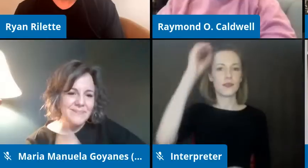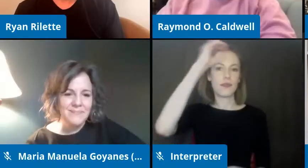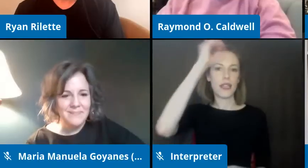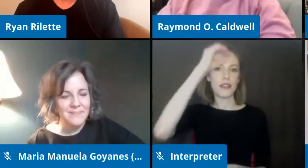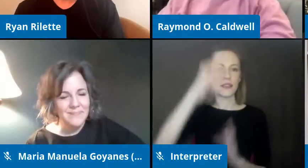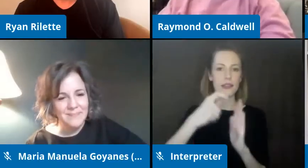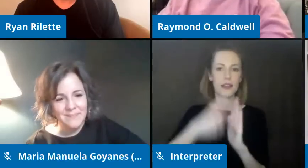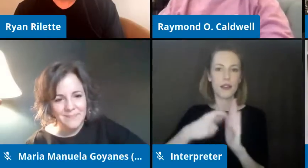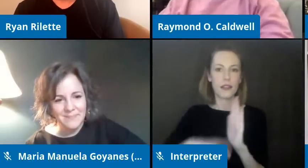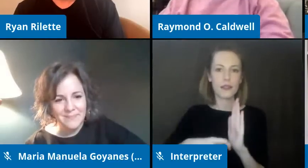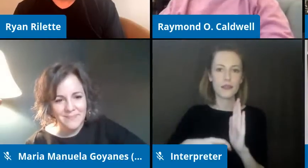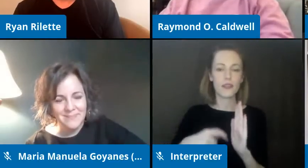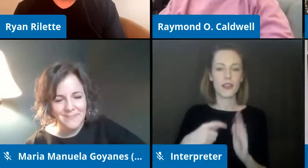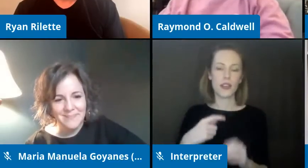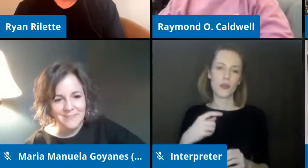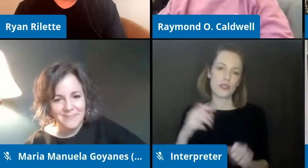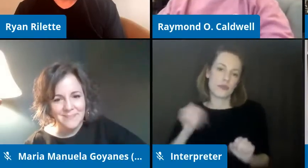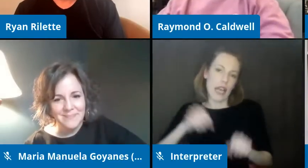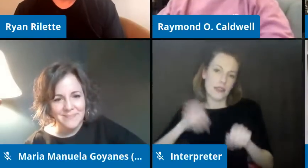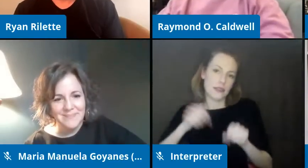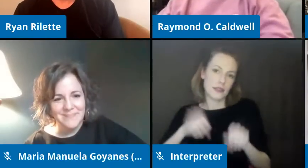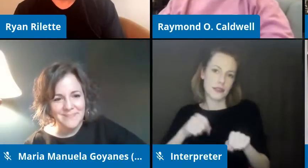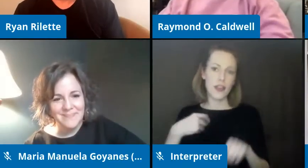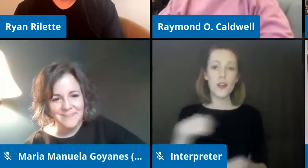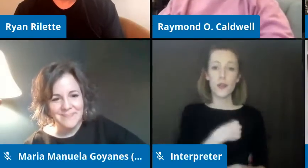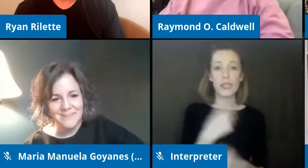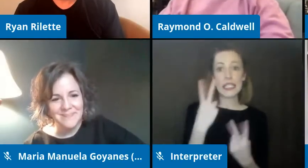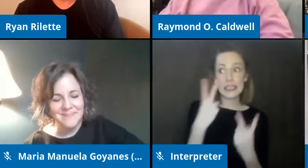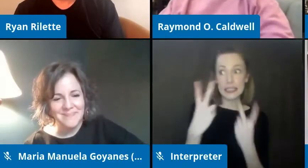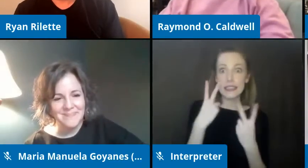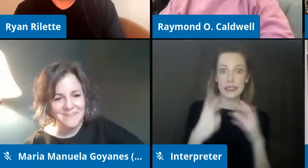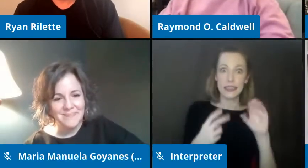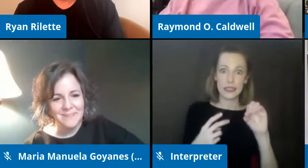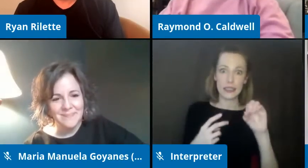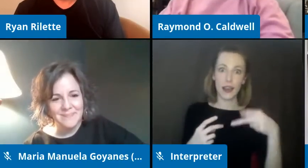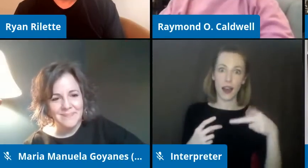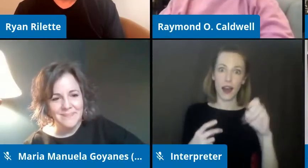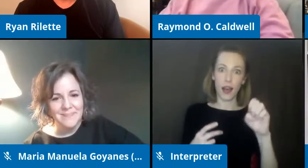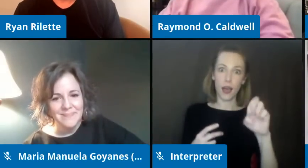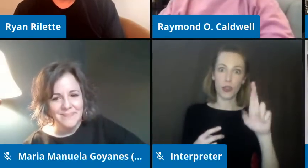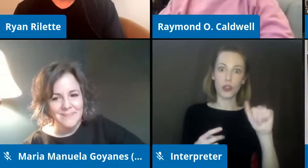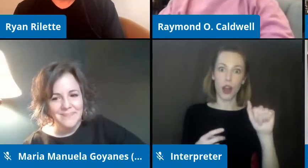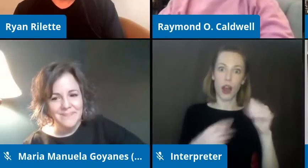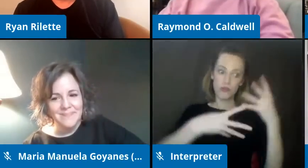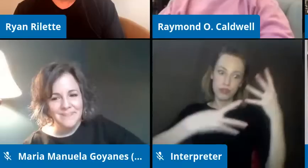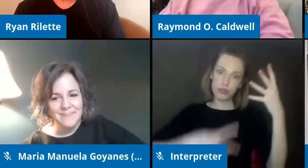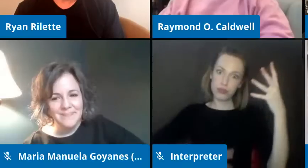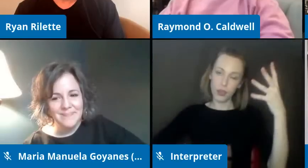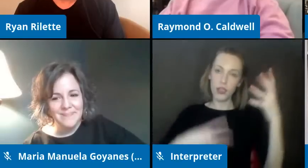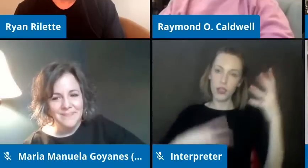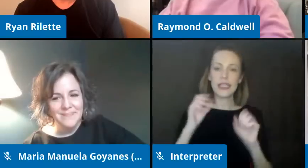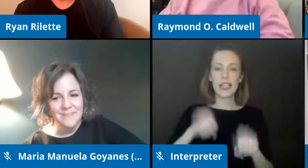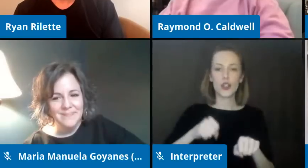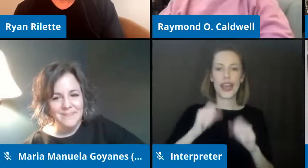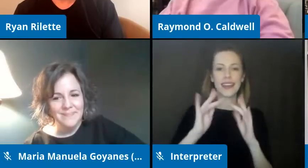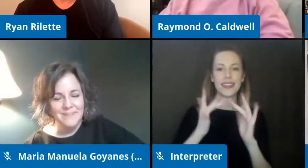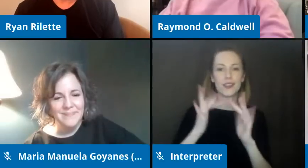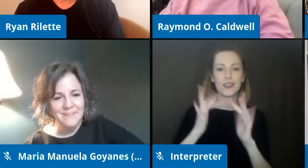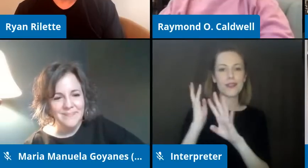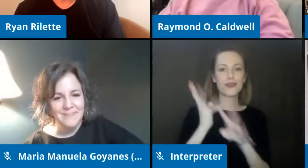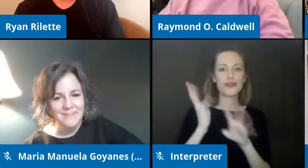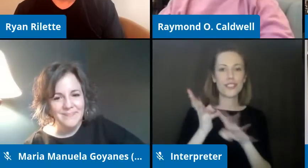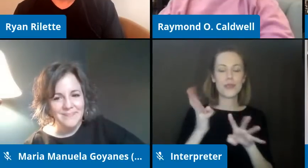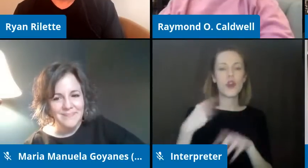great. We're releasing tons of operas from our catalog and some of us are streaming plays and some of us we're all creating